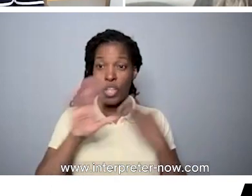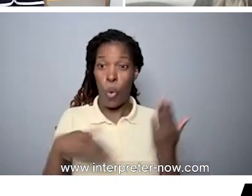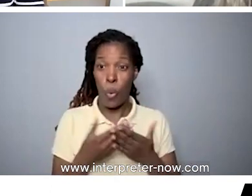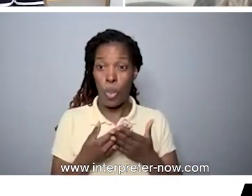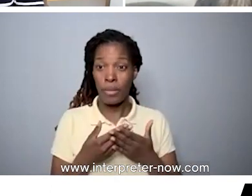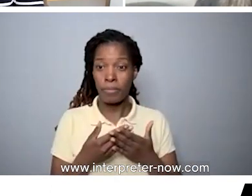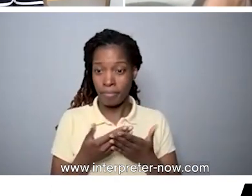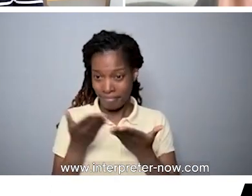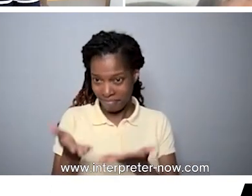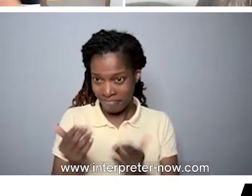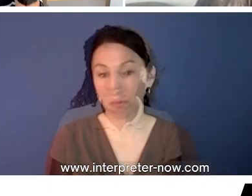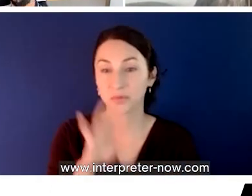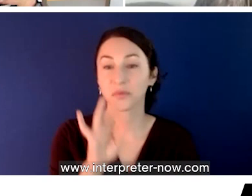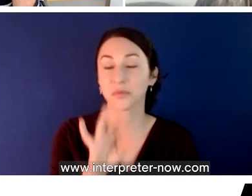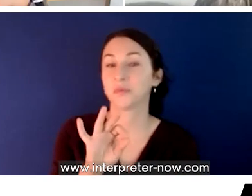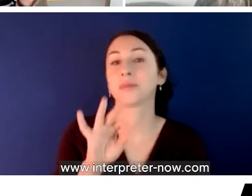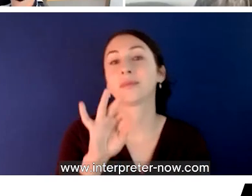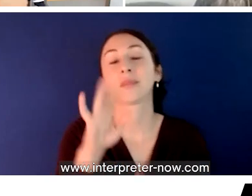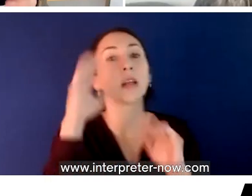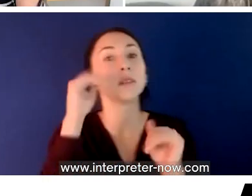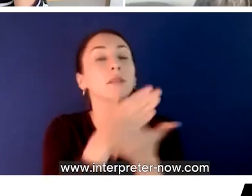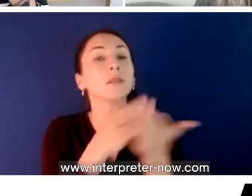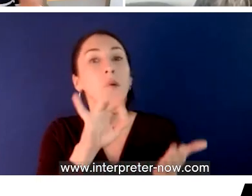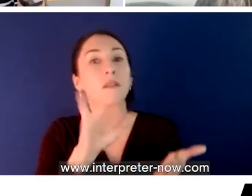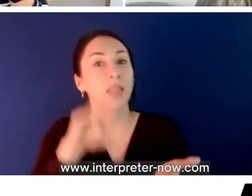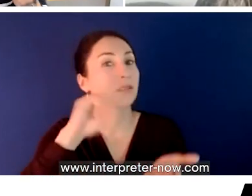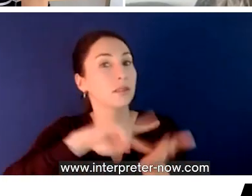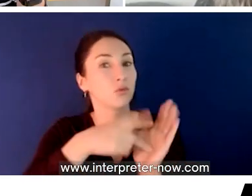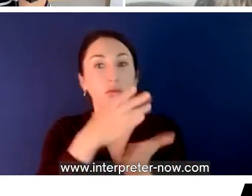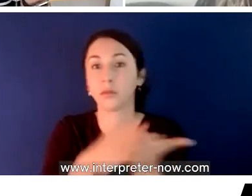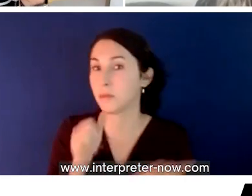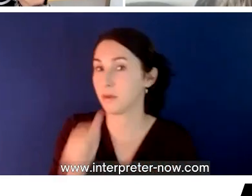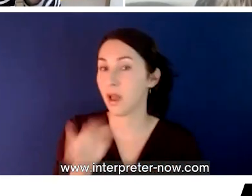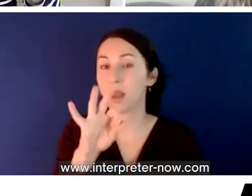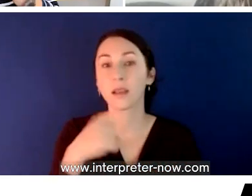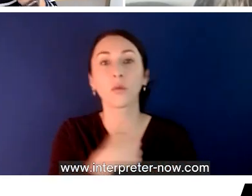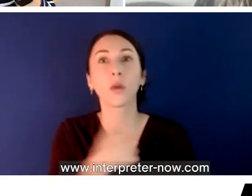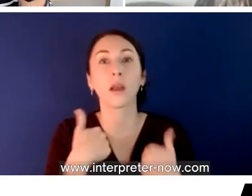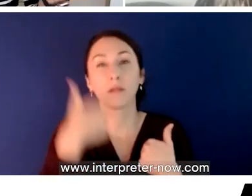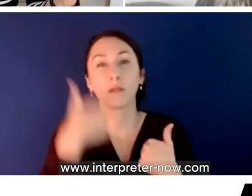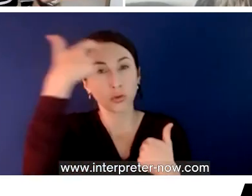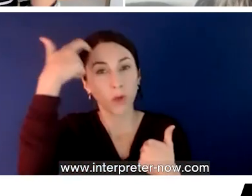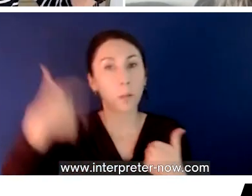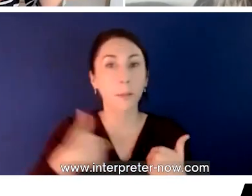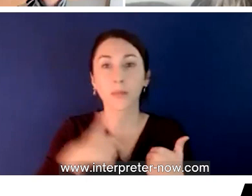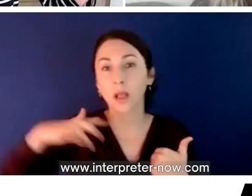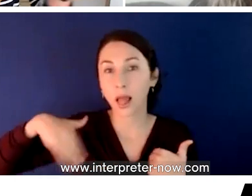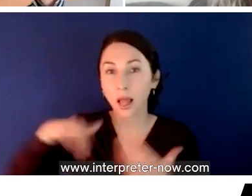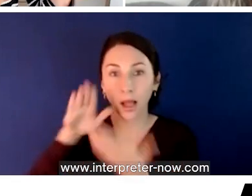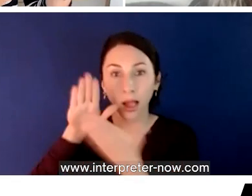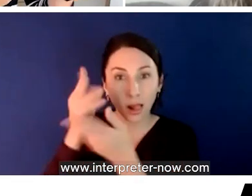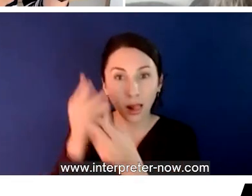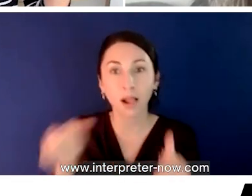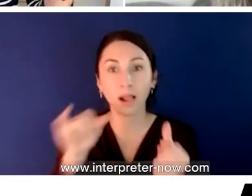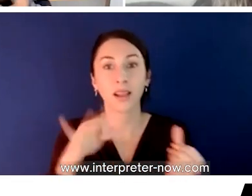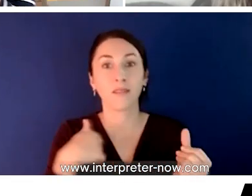is not too, you know, because if we have unresolved trauma, if we're experiencing things, it can come out, you know, we're being modeled this certain